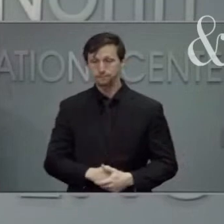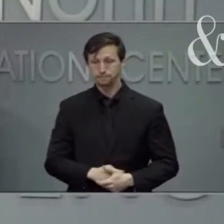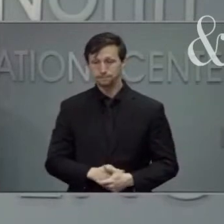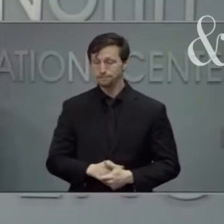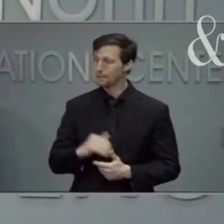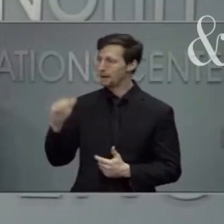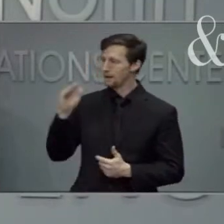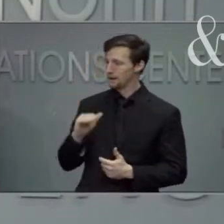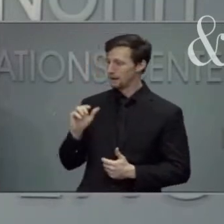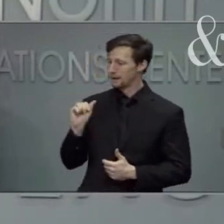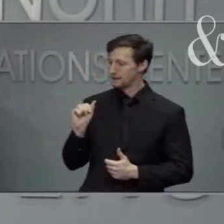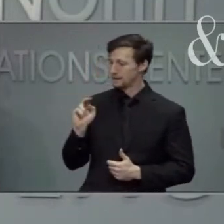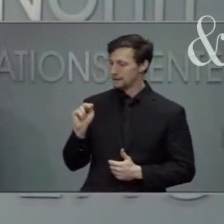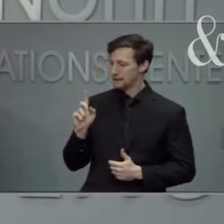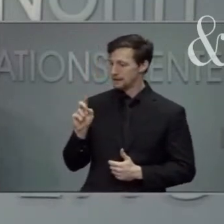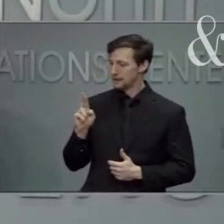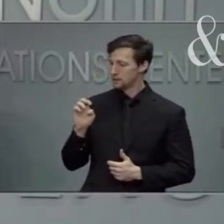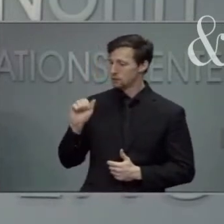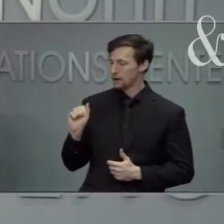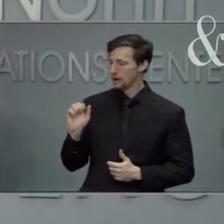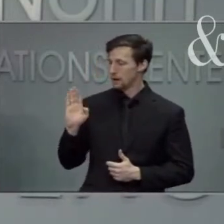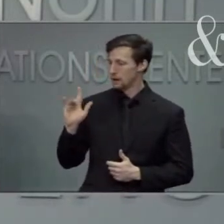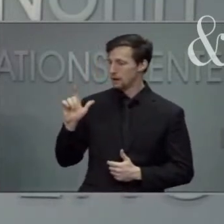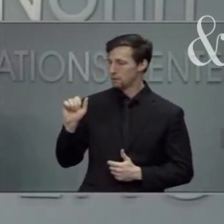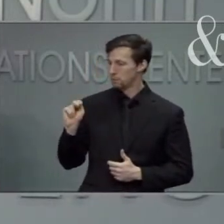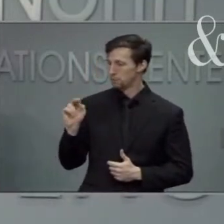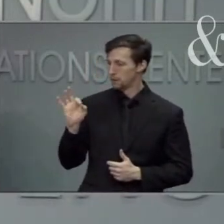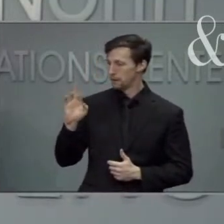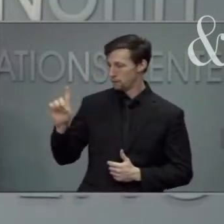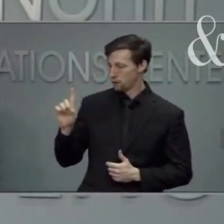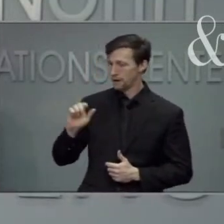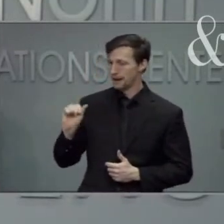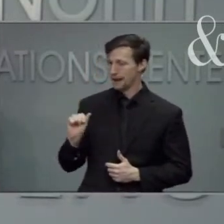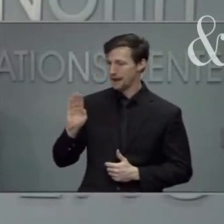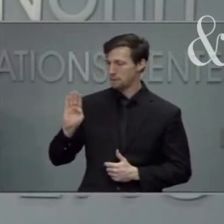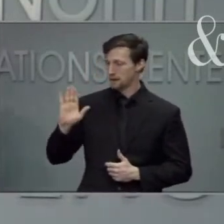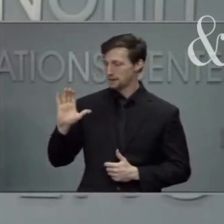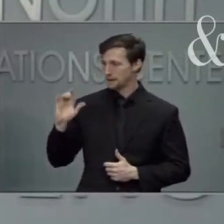Our next question is from Andrea Blanford with ABC 11.